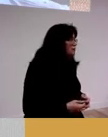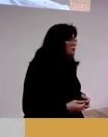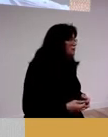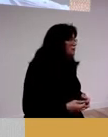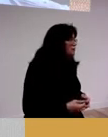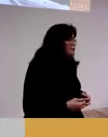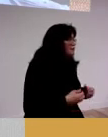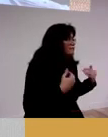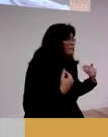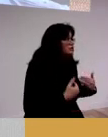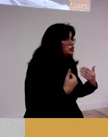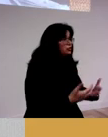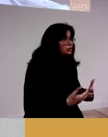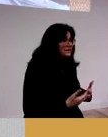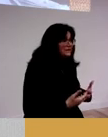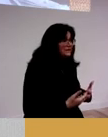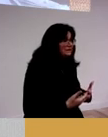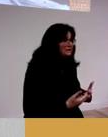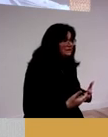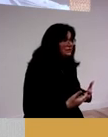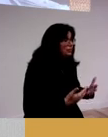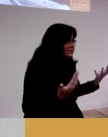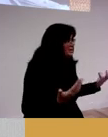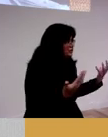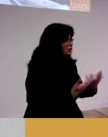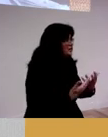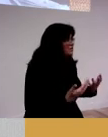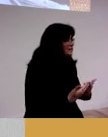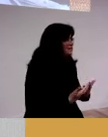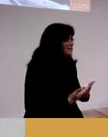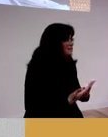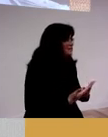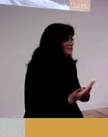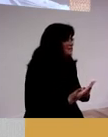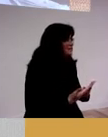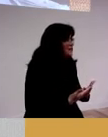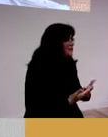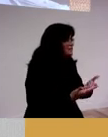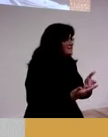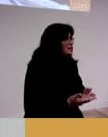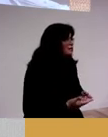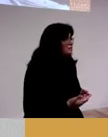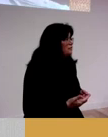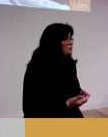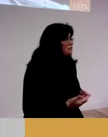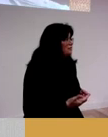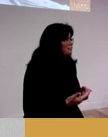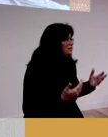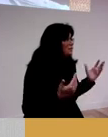love, then surely we can share that. How does